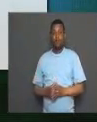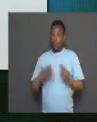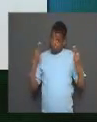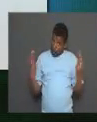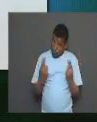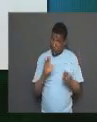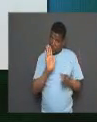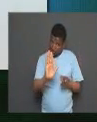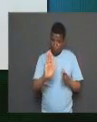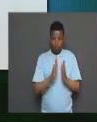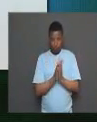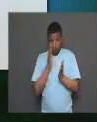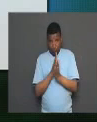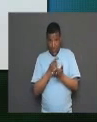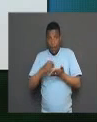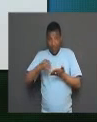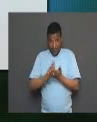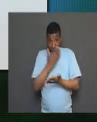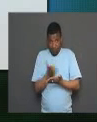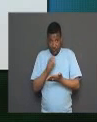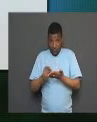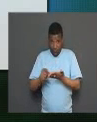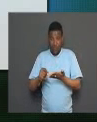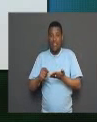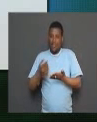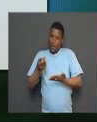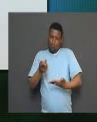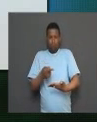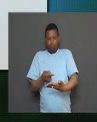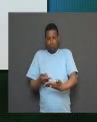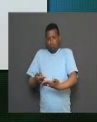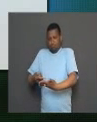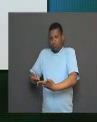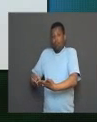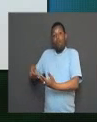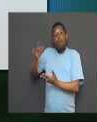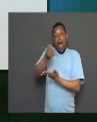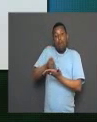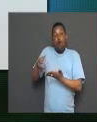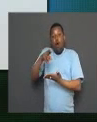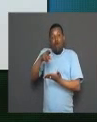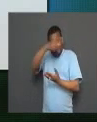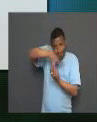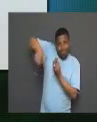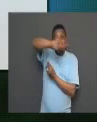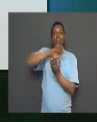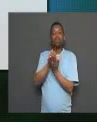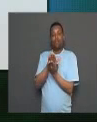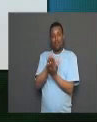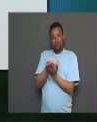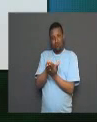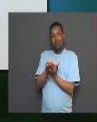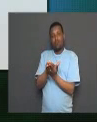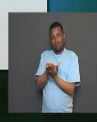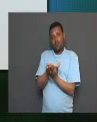Using your exercise books, please make a sketch map of the area surrounding your school.